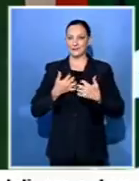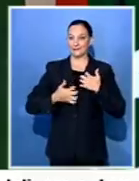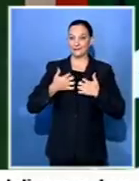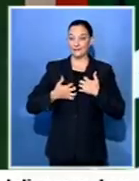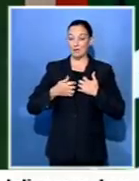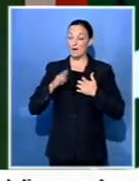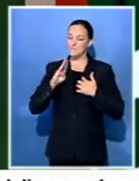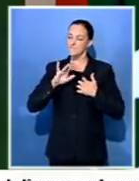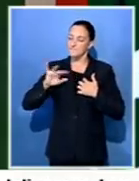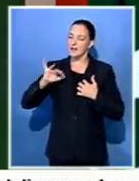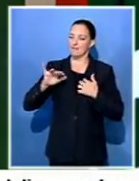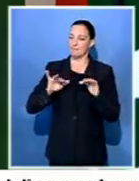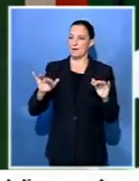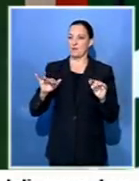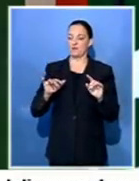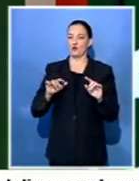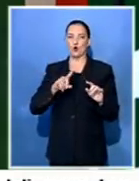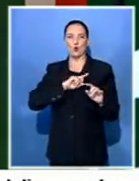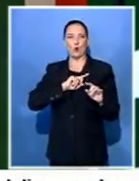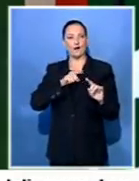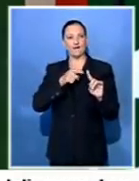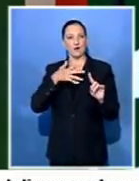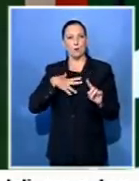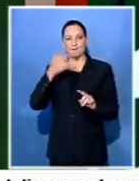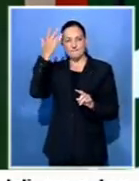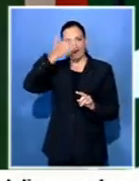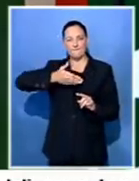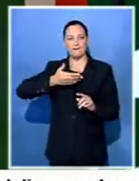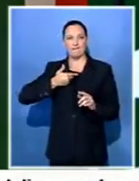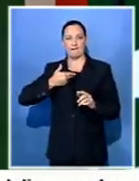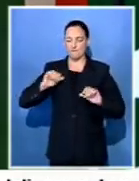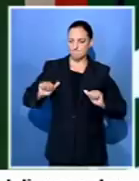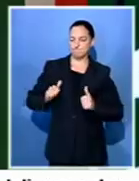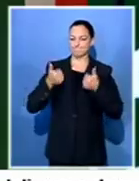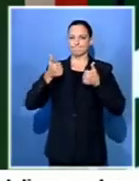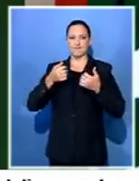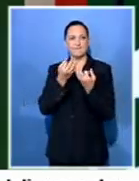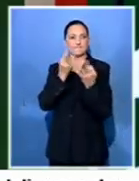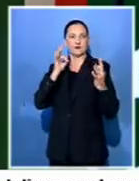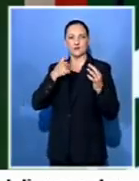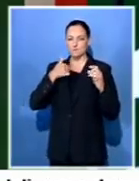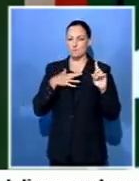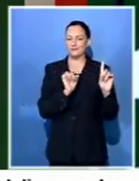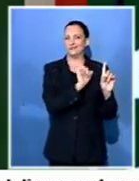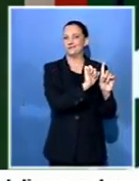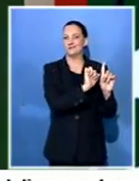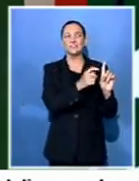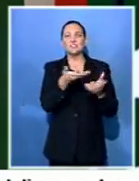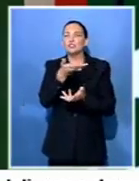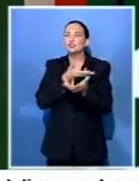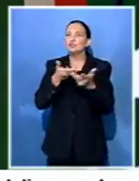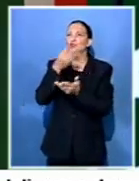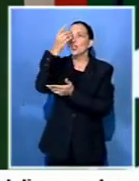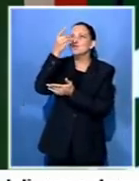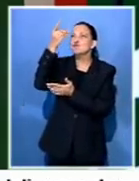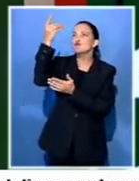people for an Africa resurrected and free. Here was a man who shared the